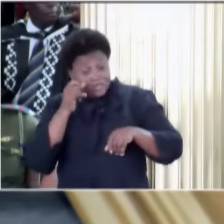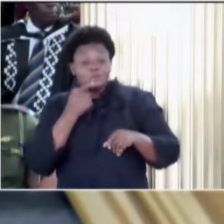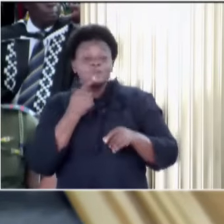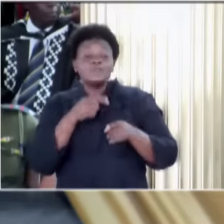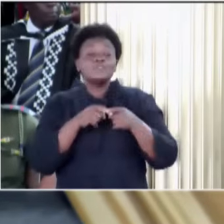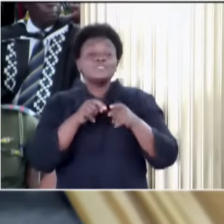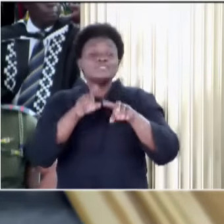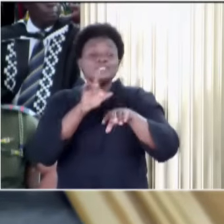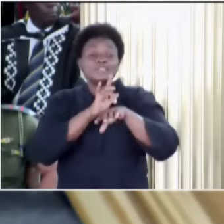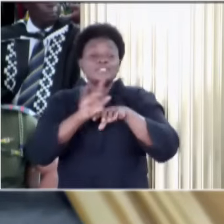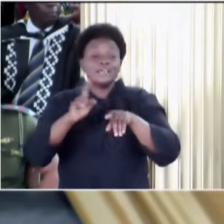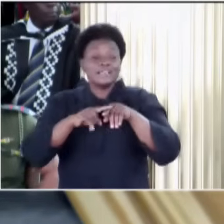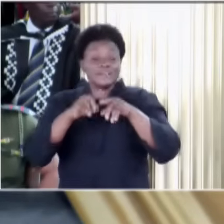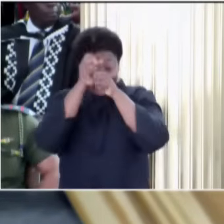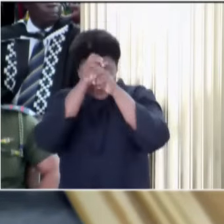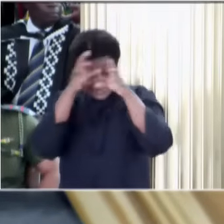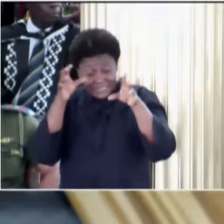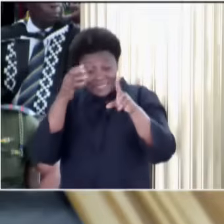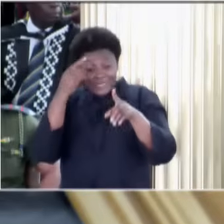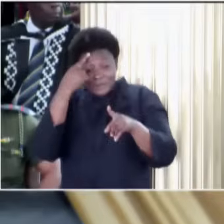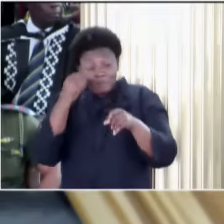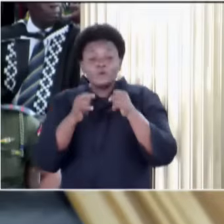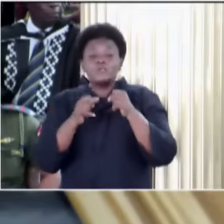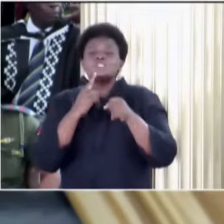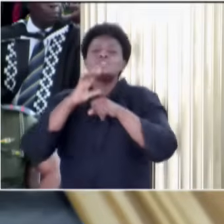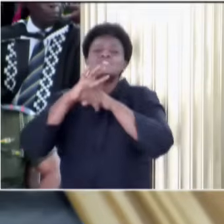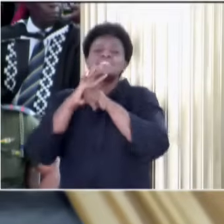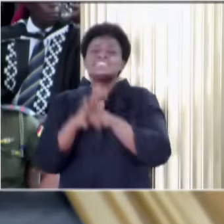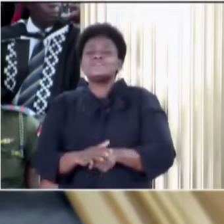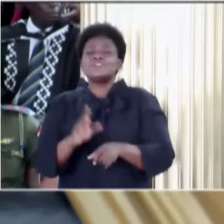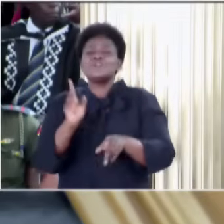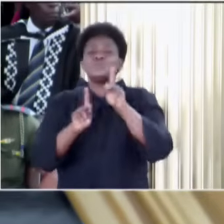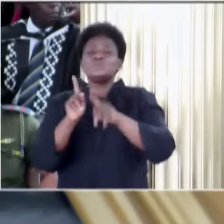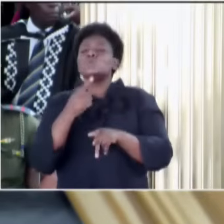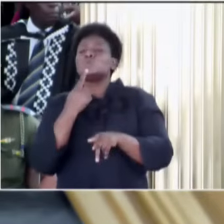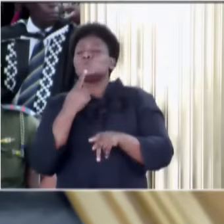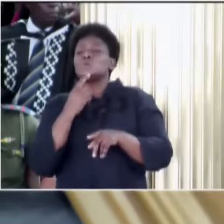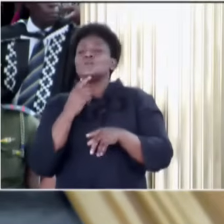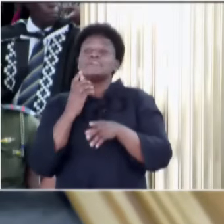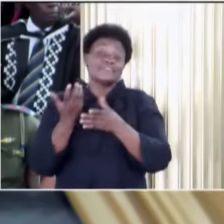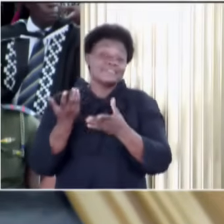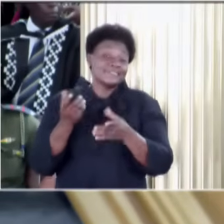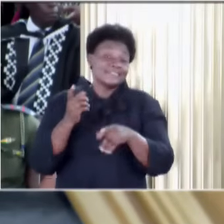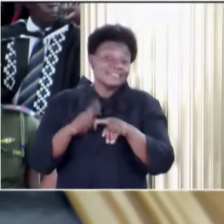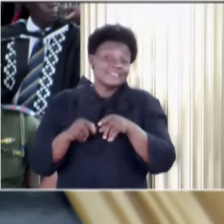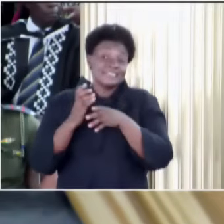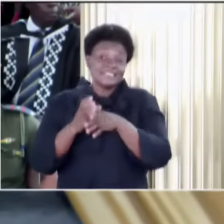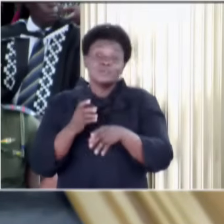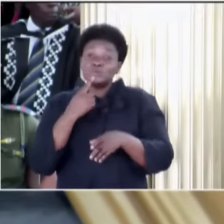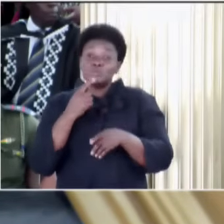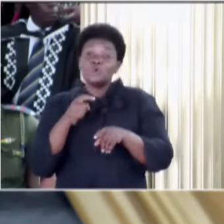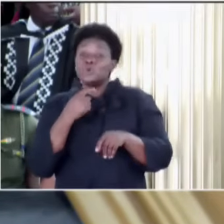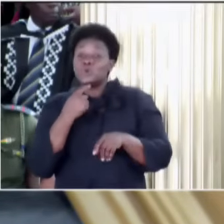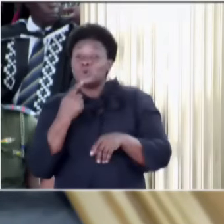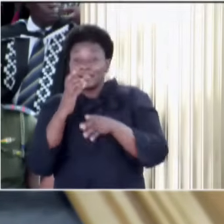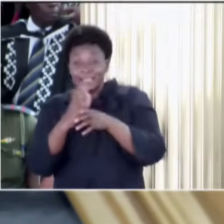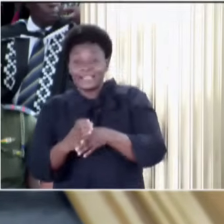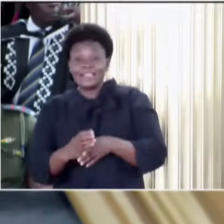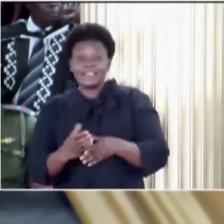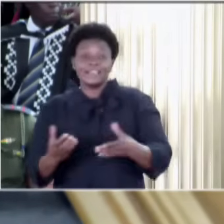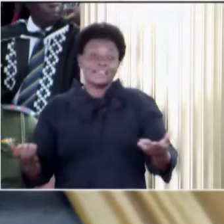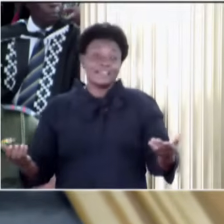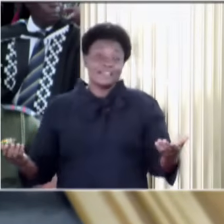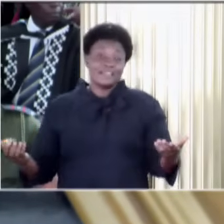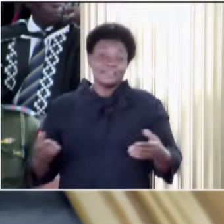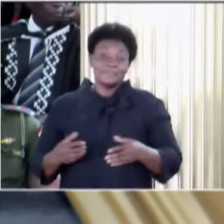and integrity, but because they were deprived of people who cared. Can you say people who care? Thank